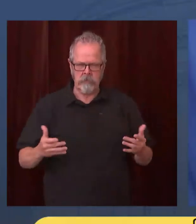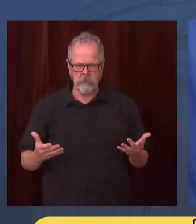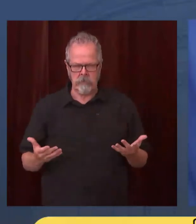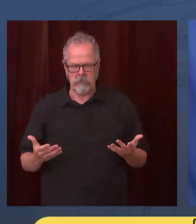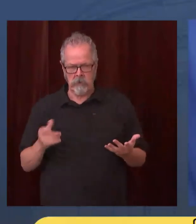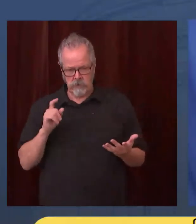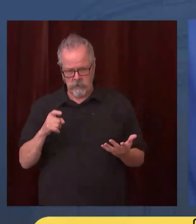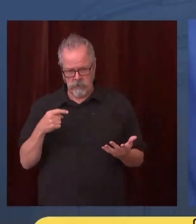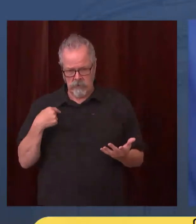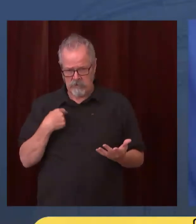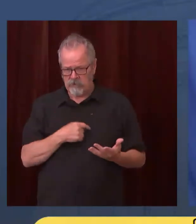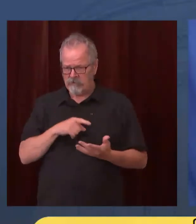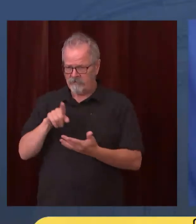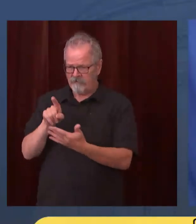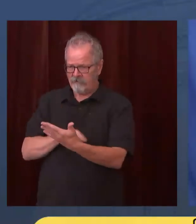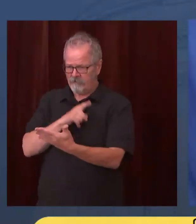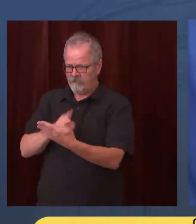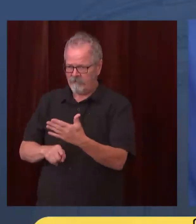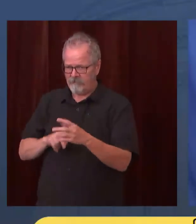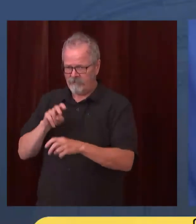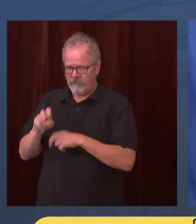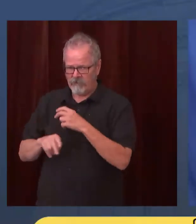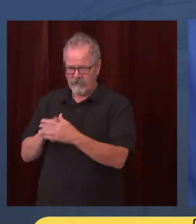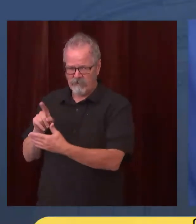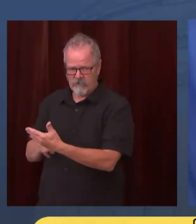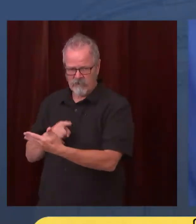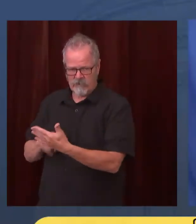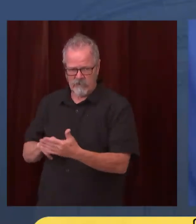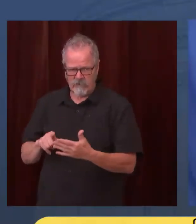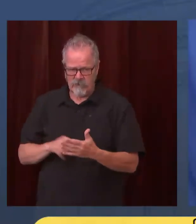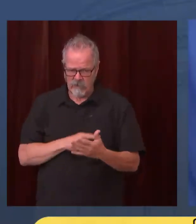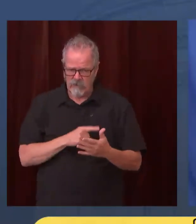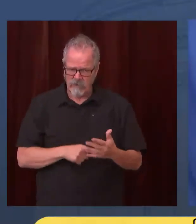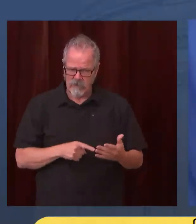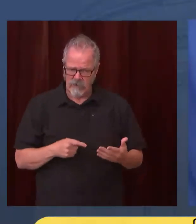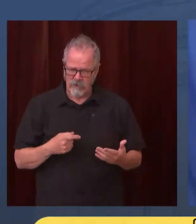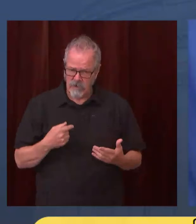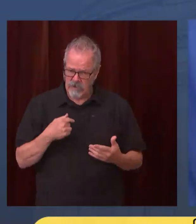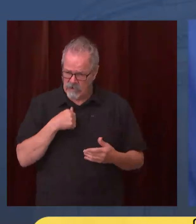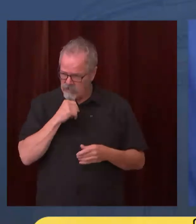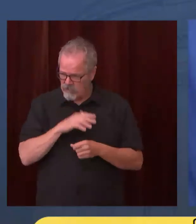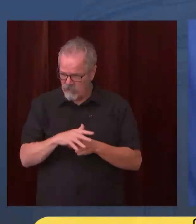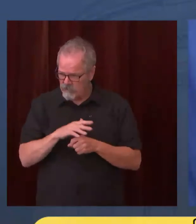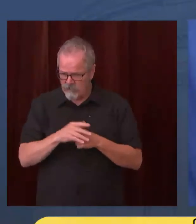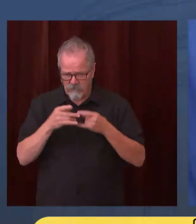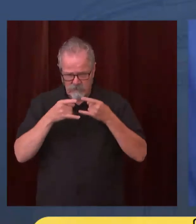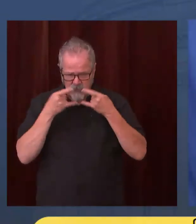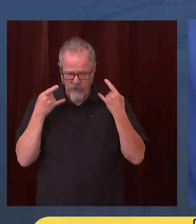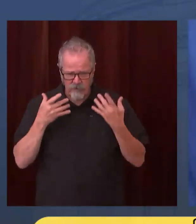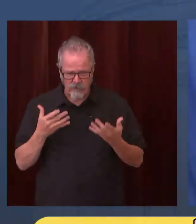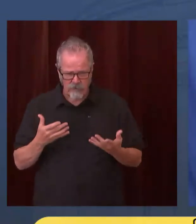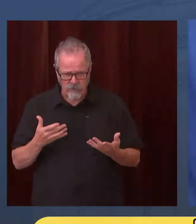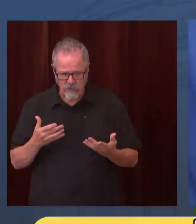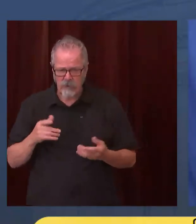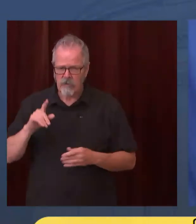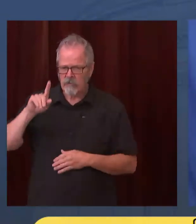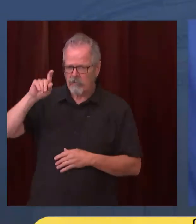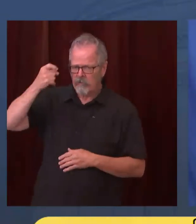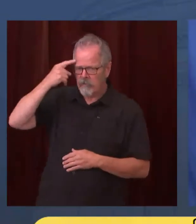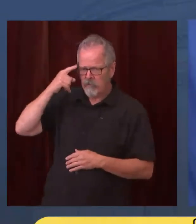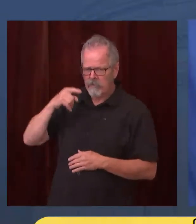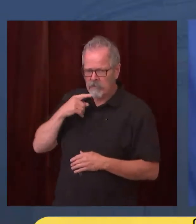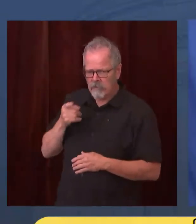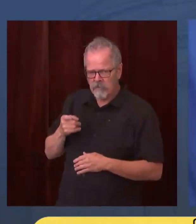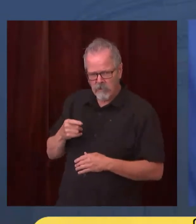prevent super spreader events? Well, at the moment, we think the mask is the right thing to do, and that's why we're making this